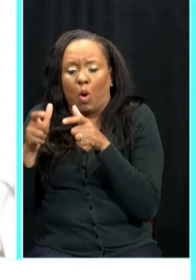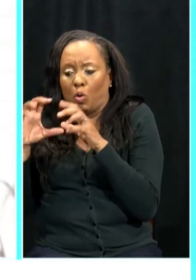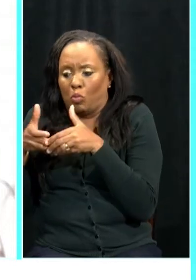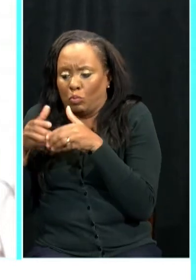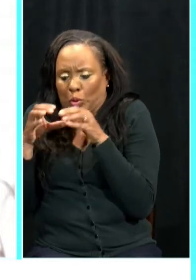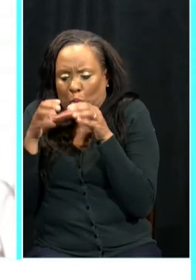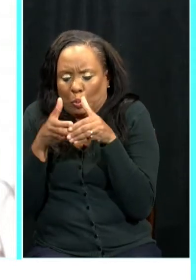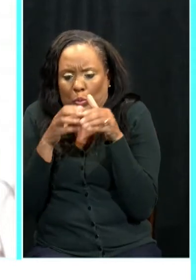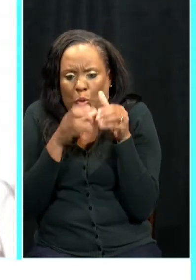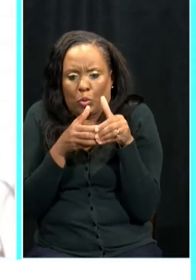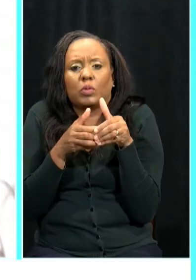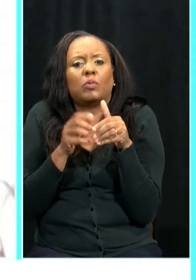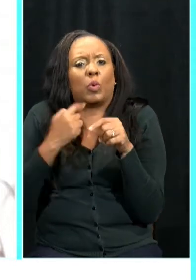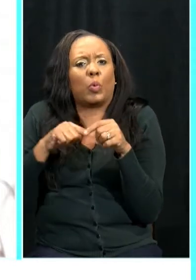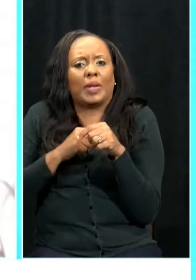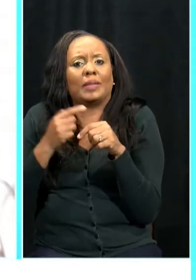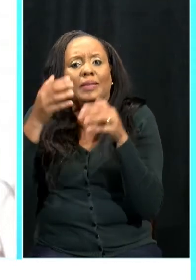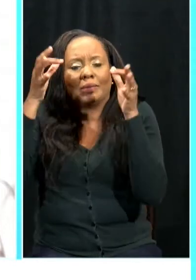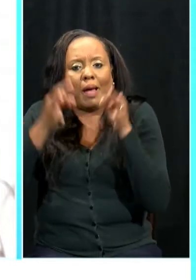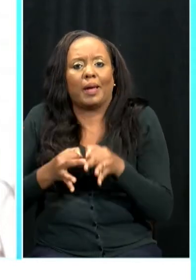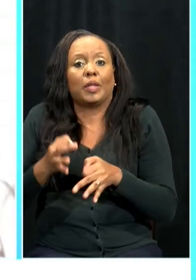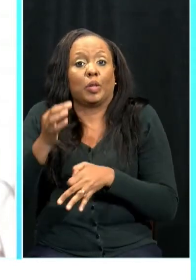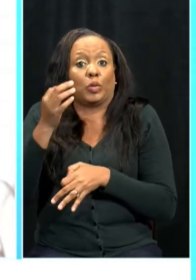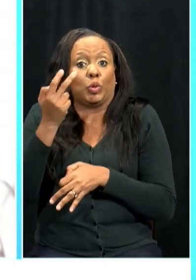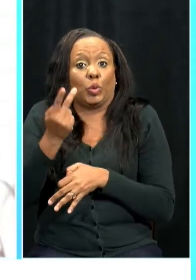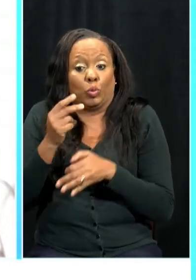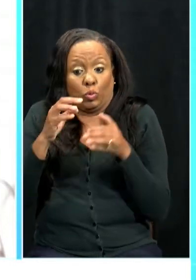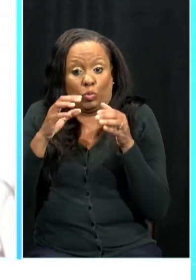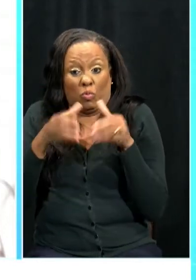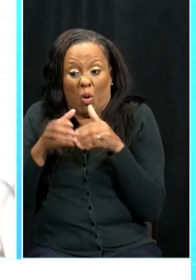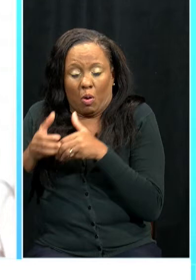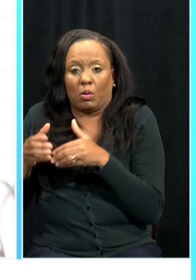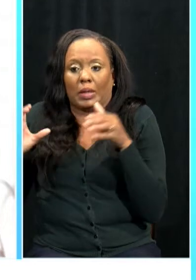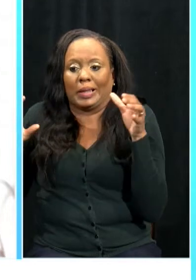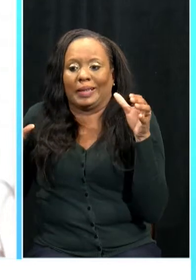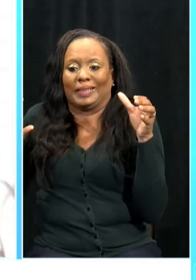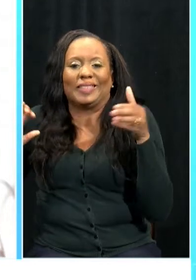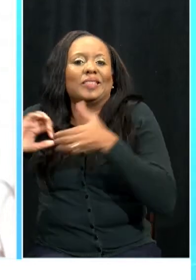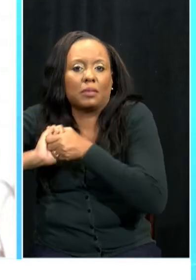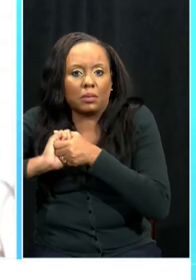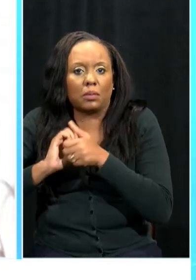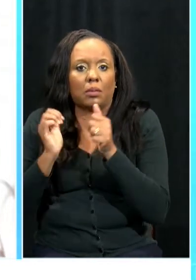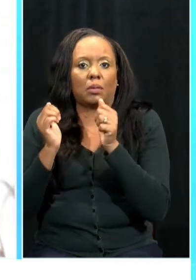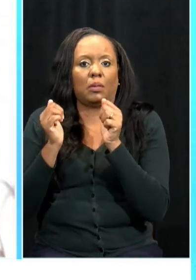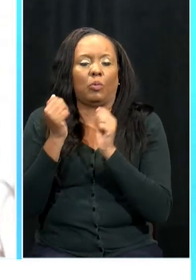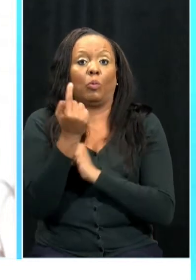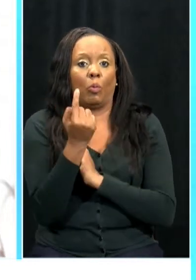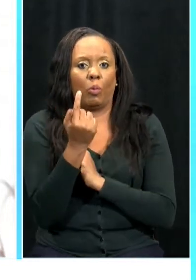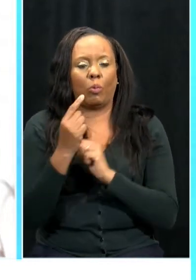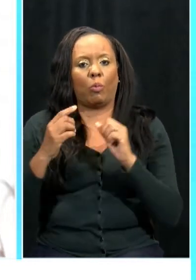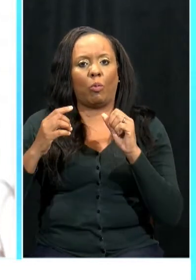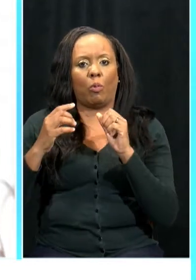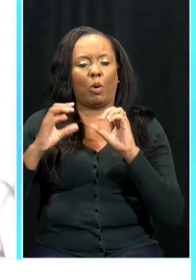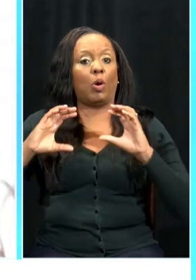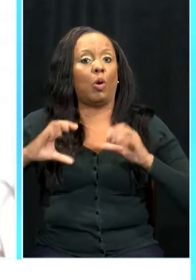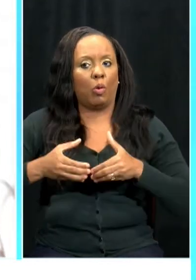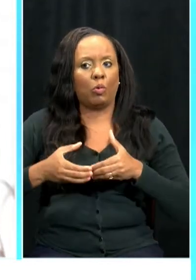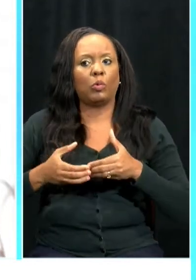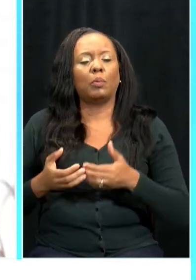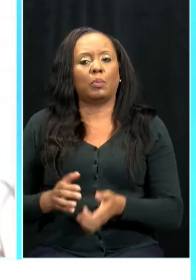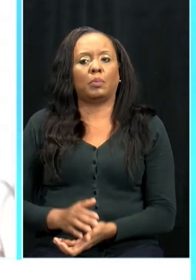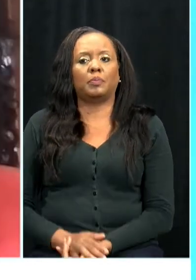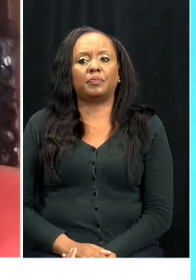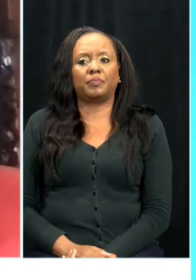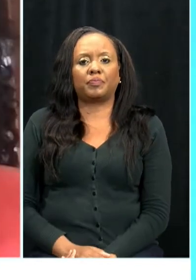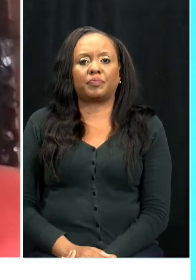try to concentrate that and increase our chances at landing some, an MP.